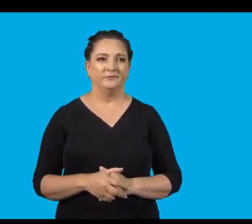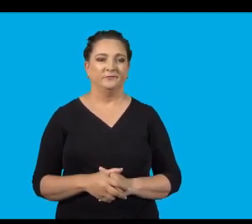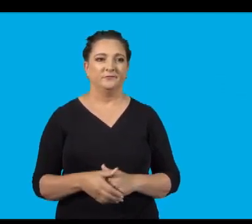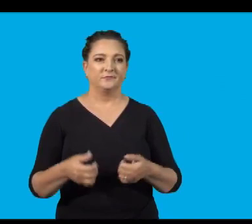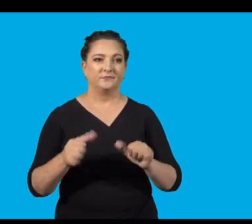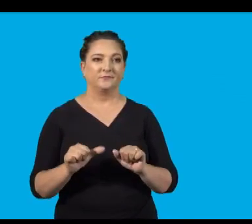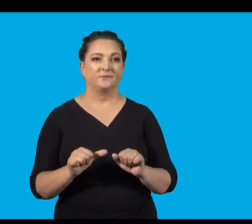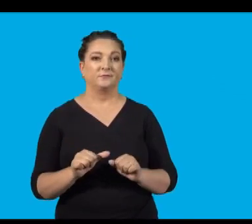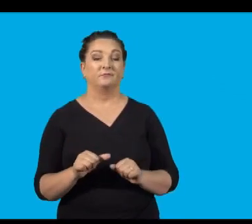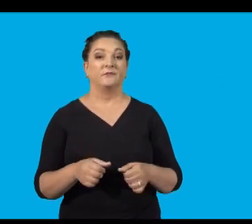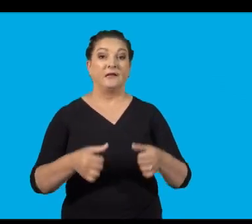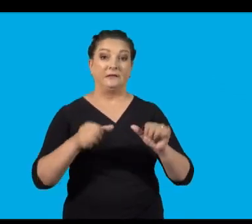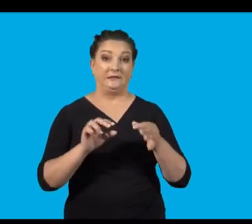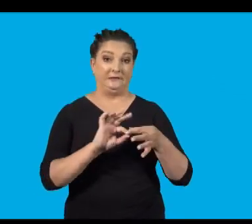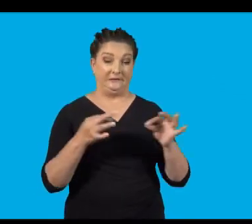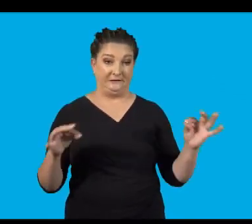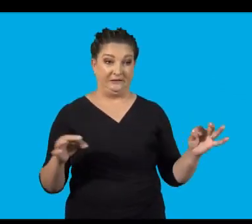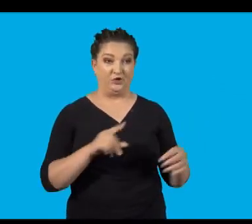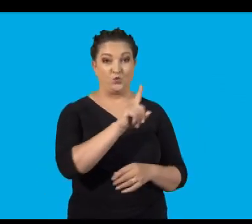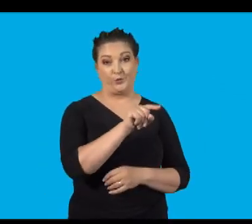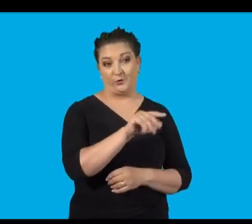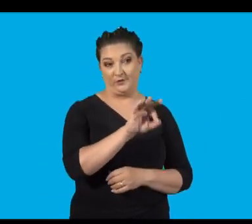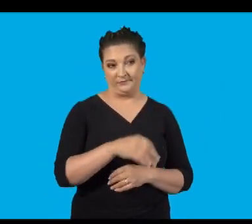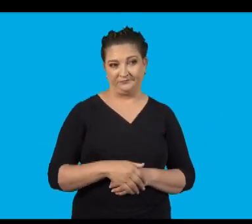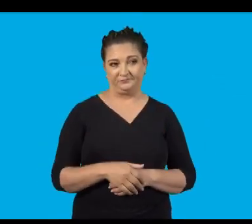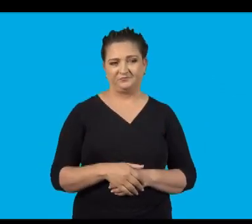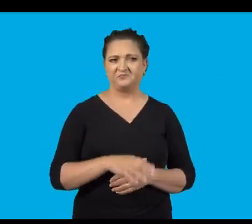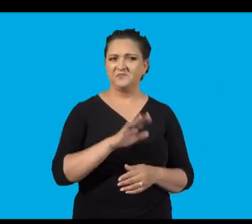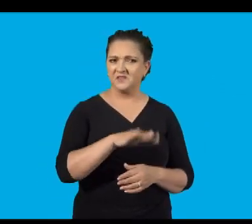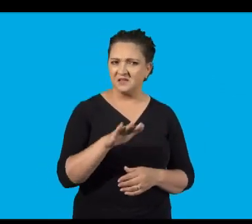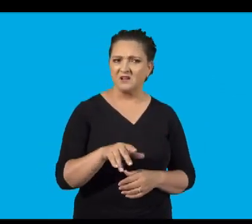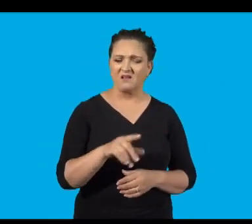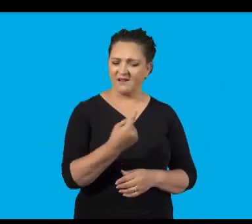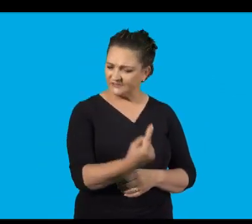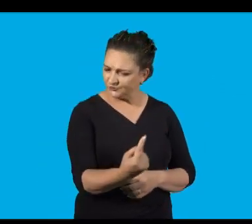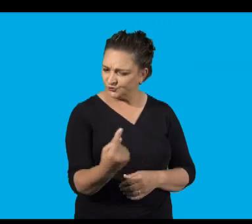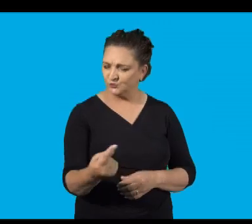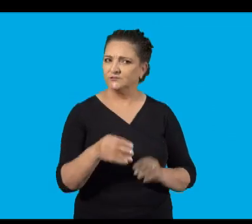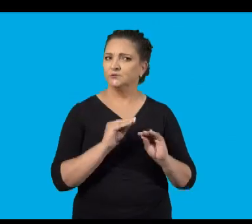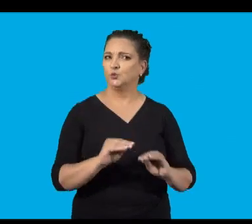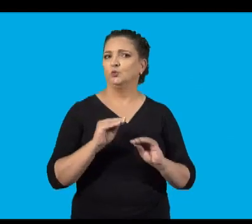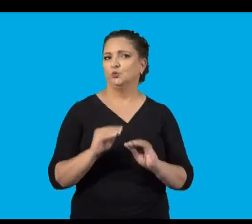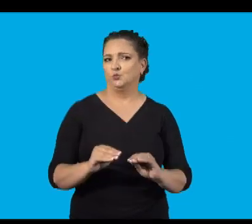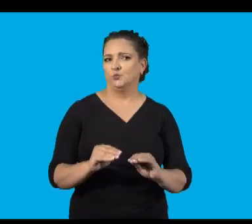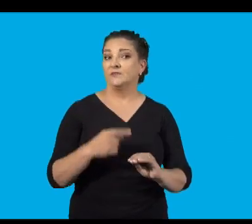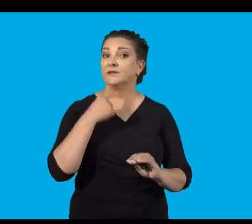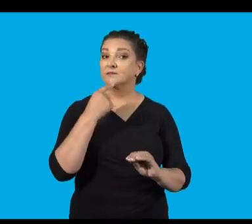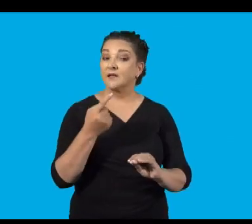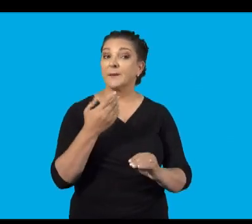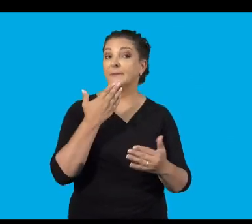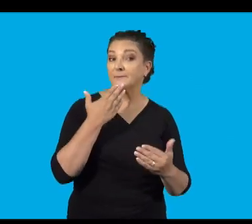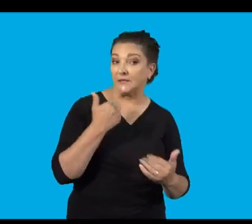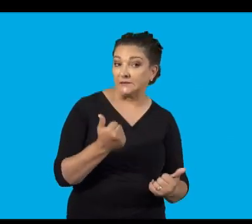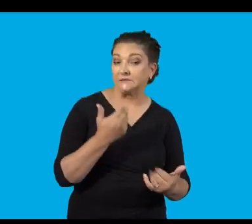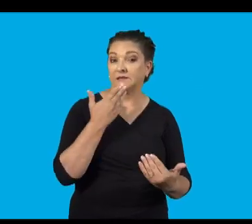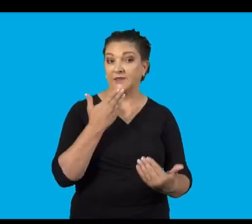sentence, all right? In my next sentence 1.3, every child are taught, all right, to say